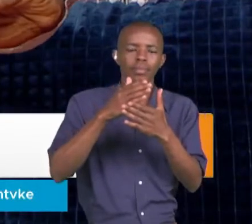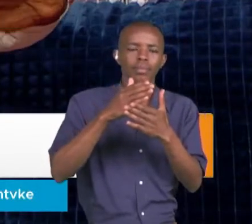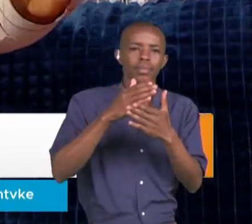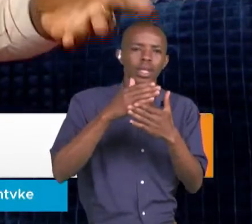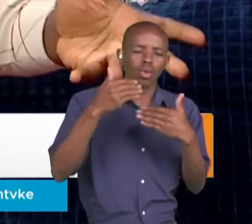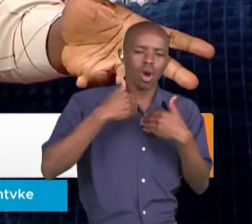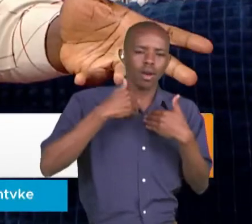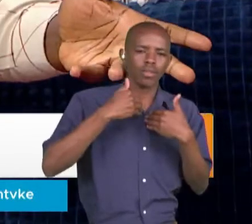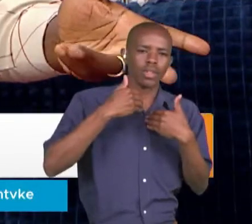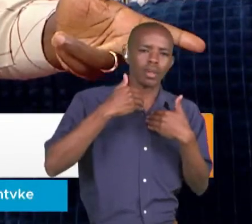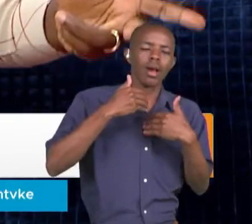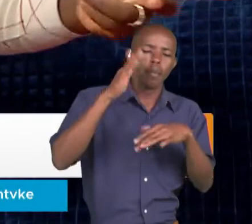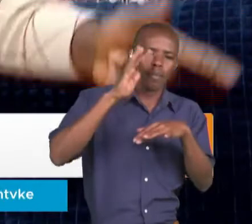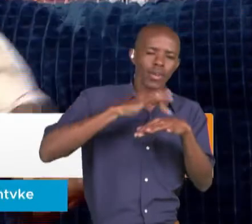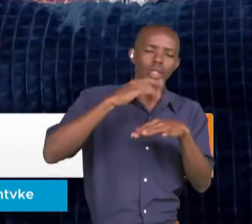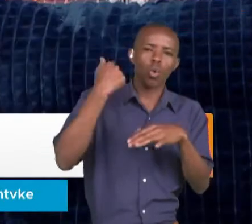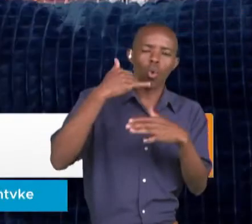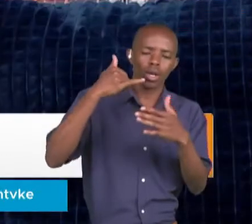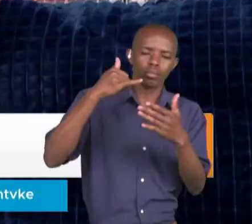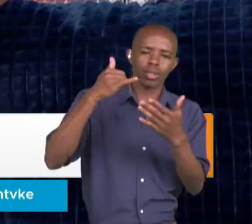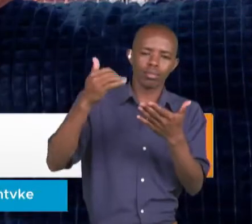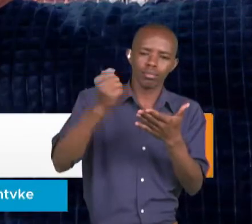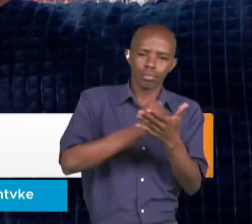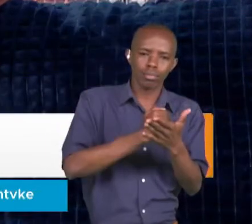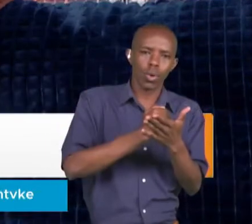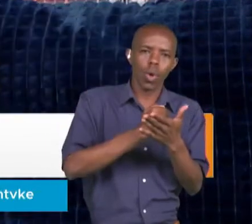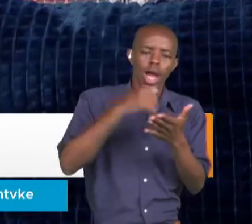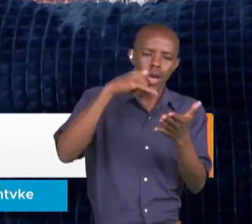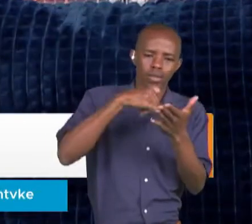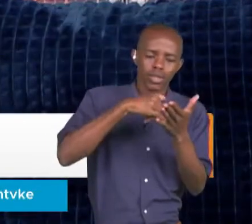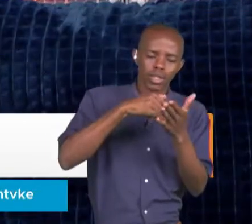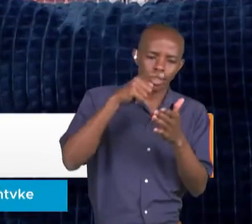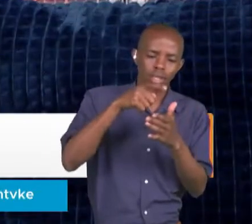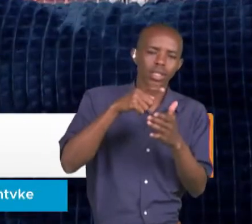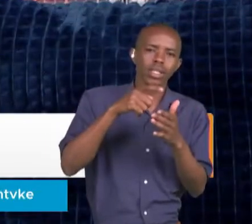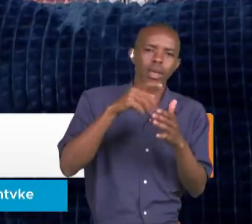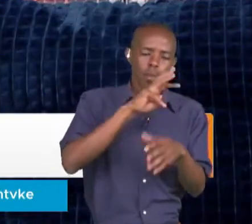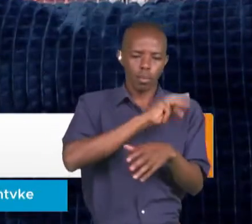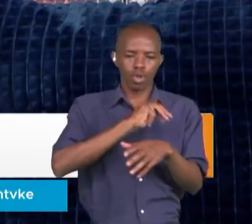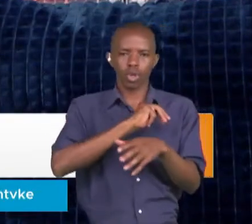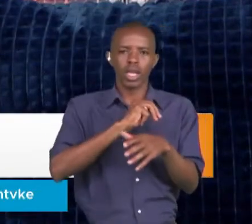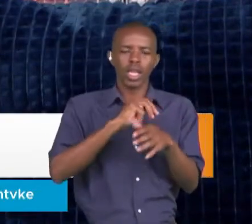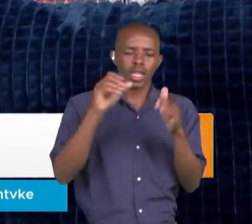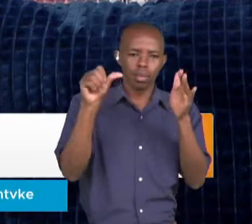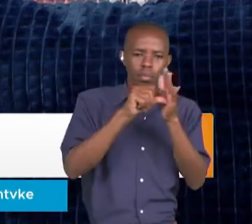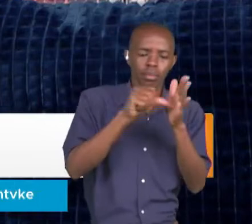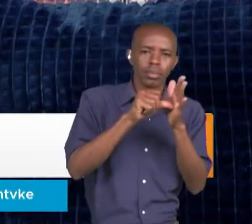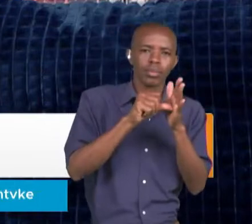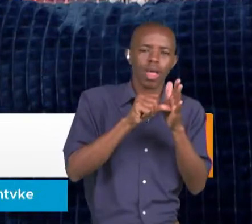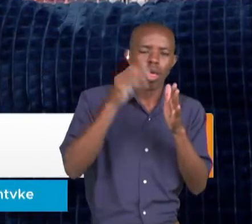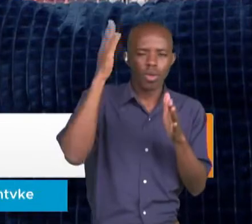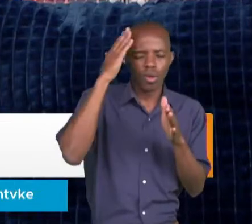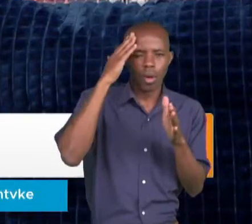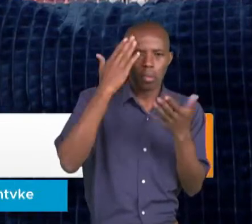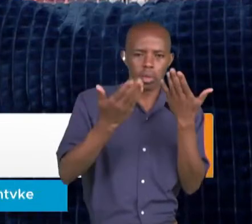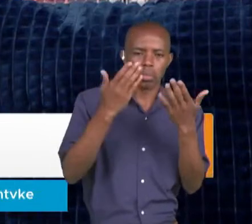you have the victims who are being recruited, who are being drawn into this doctrine. So the tragedy is that, you know, you